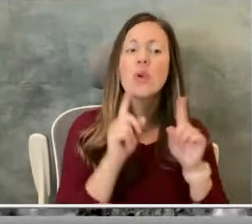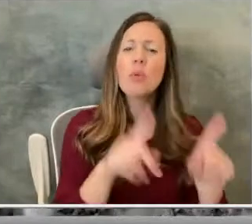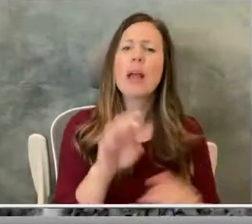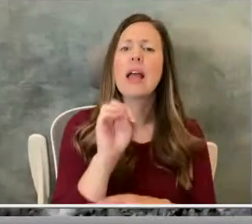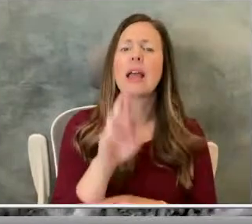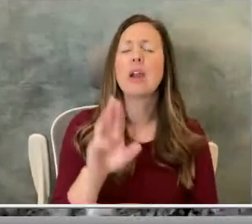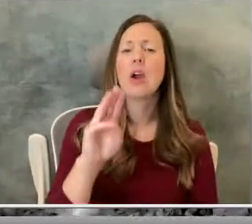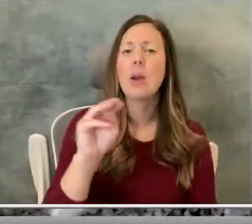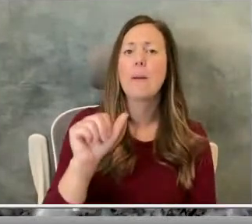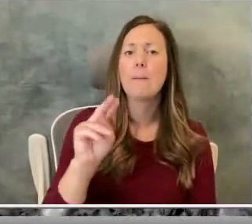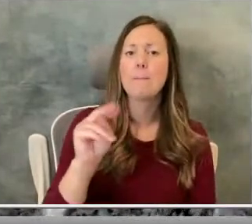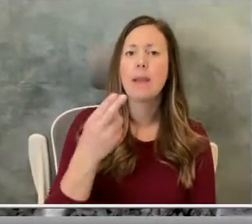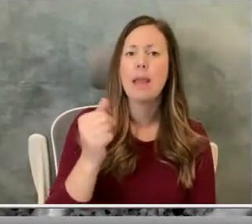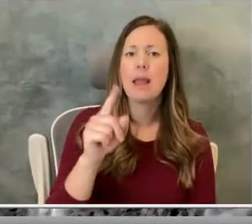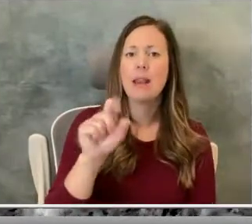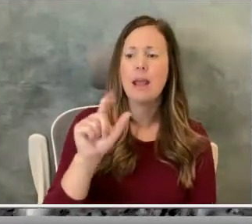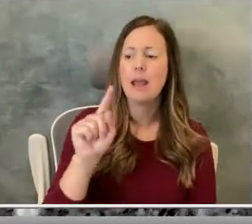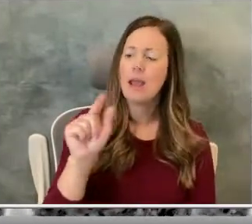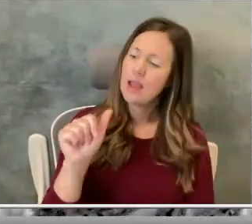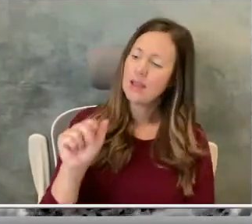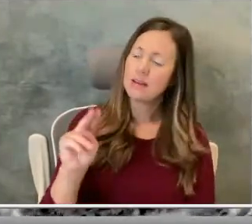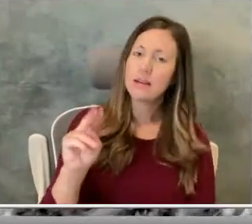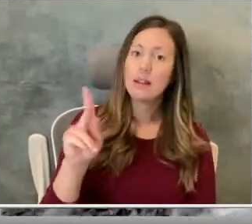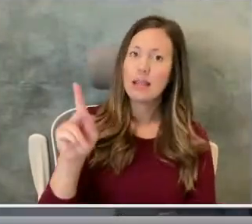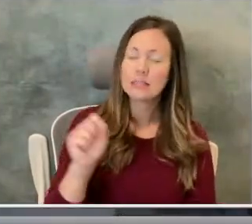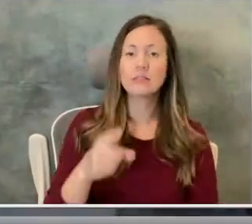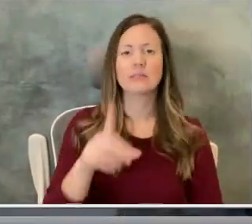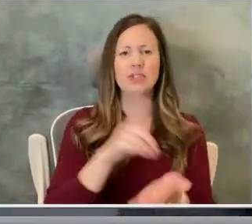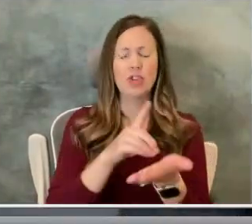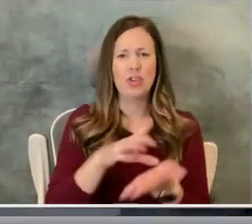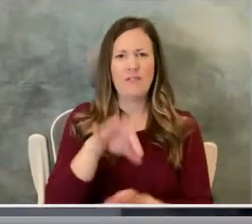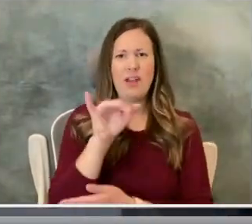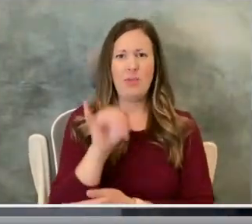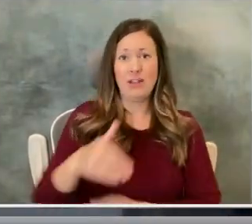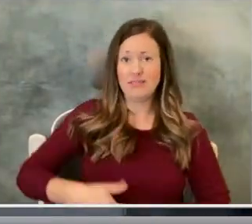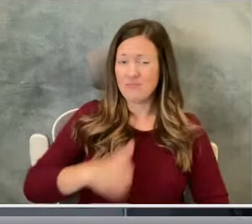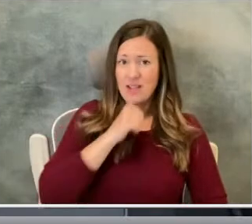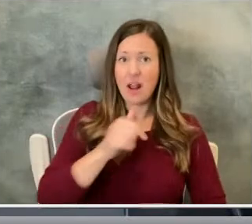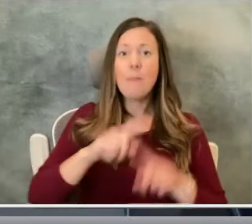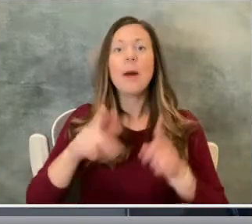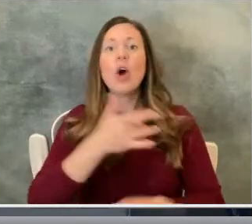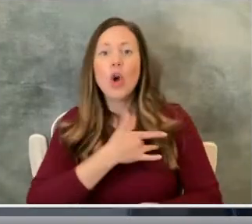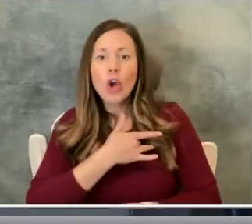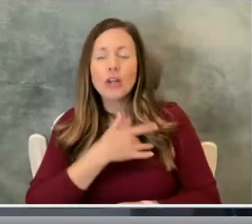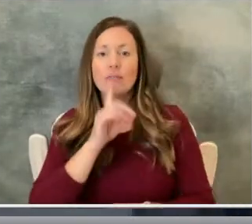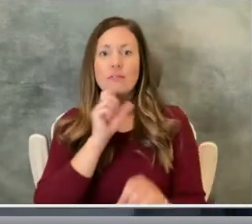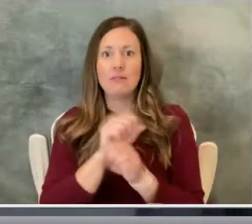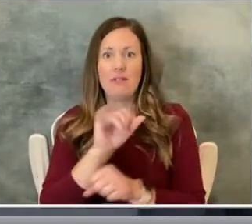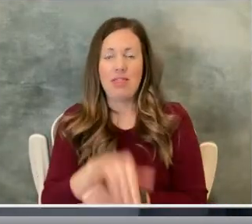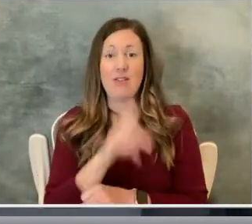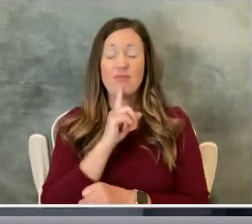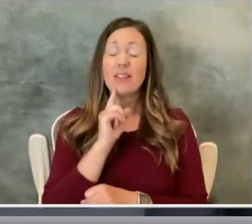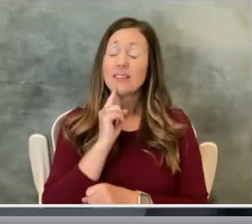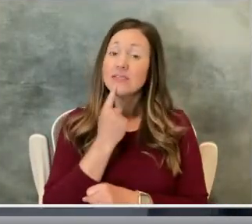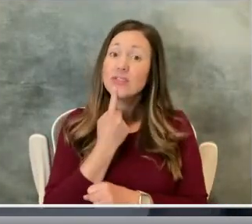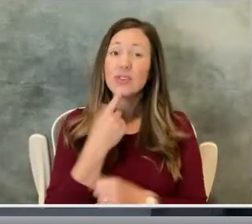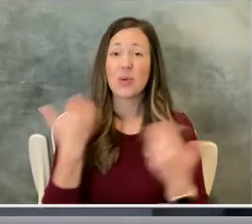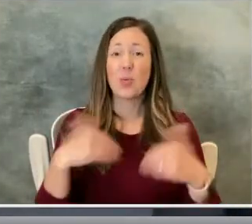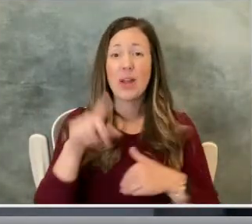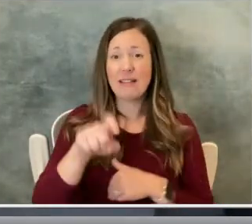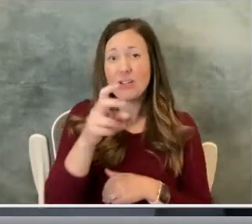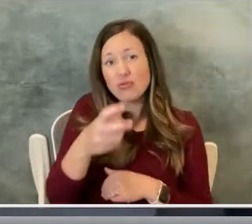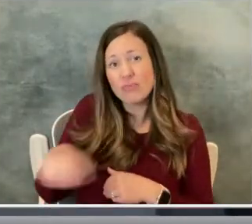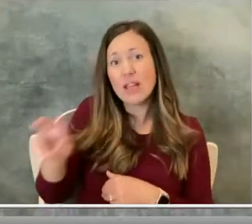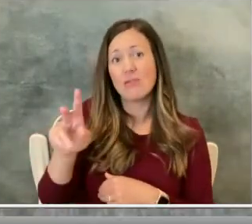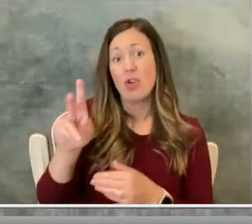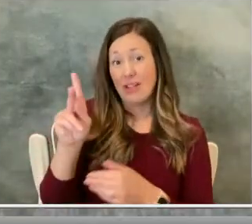Kansas. There, doctors discovered it was not his stomach, but his heart. And serious enough, they needed to transfer him to Kansas City.